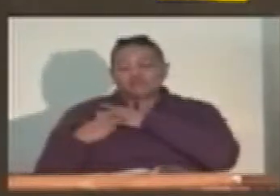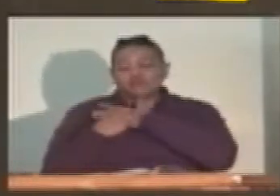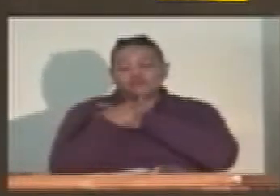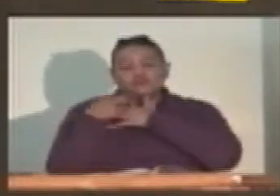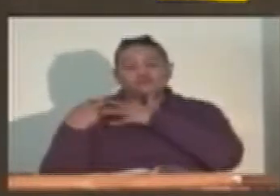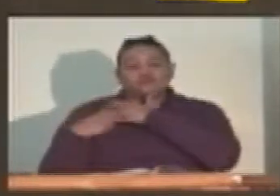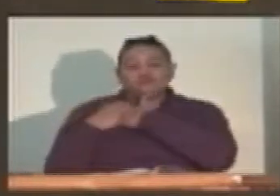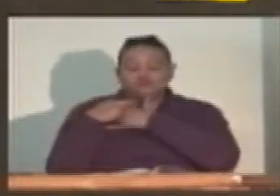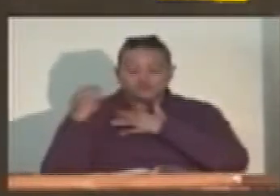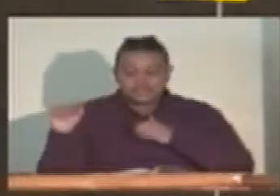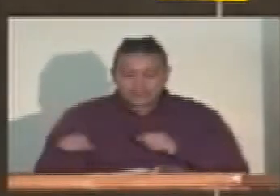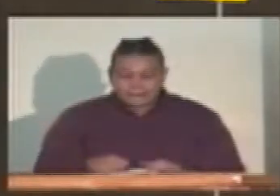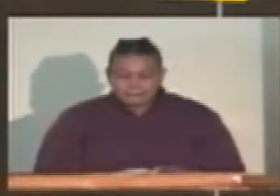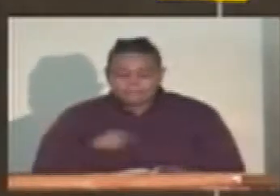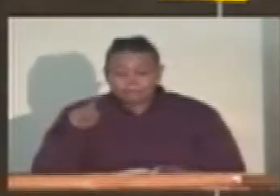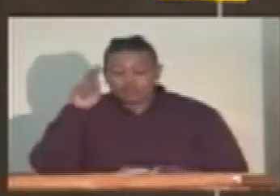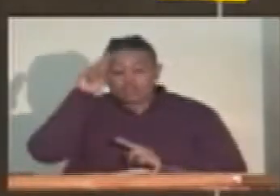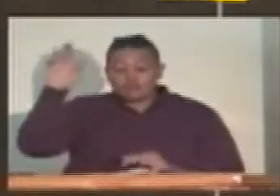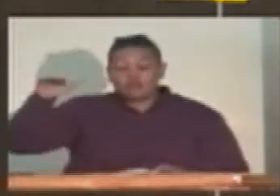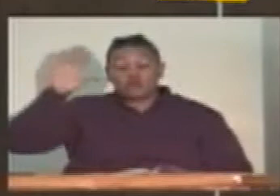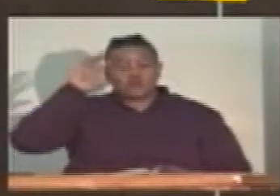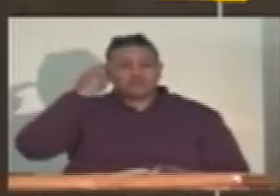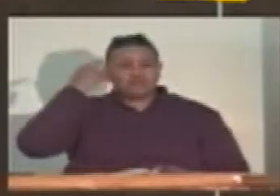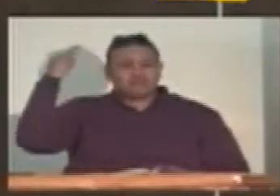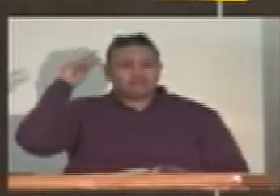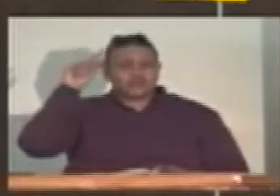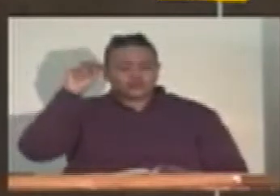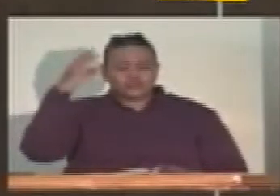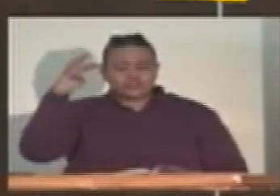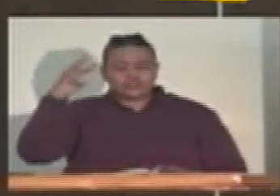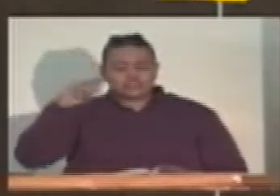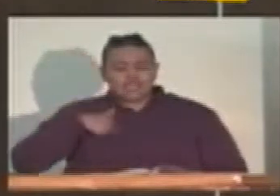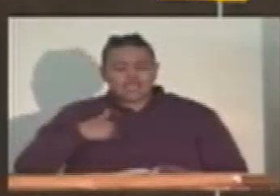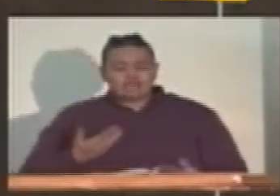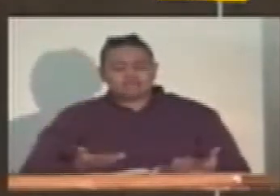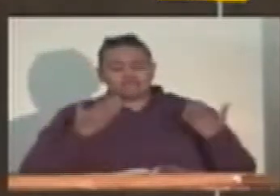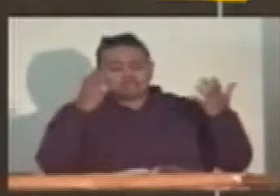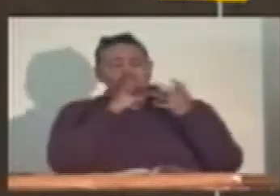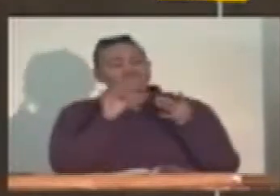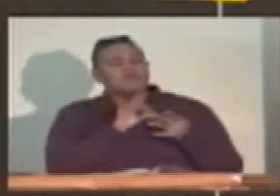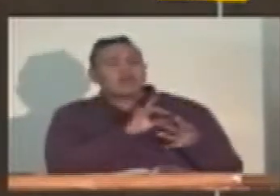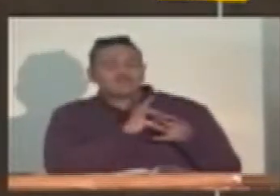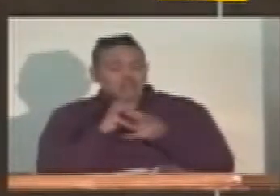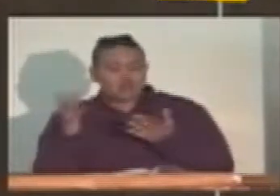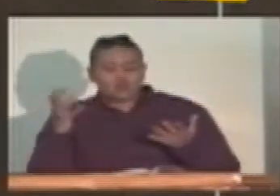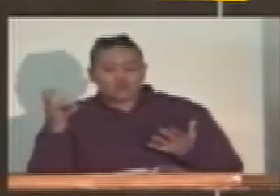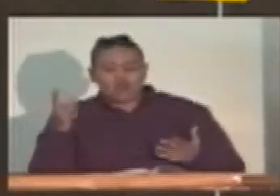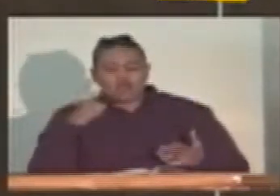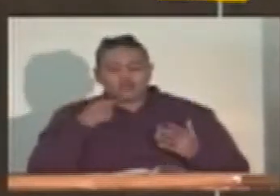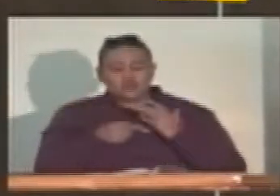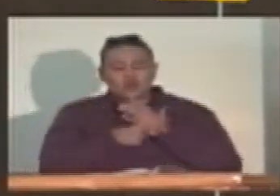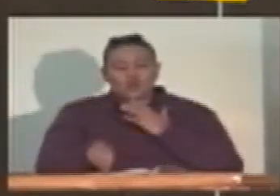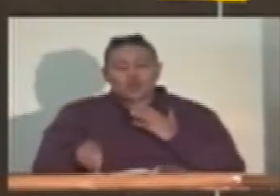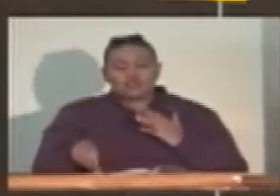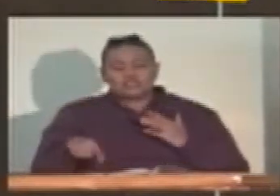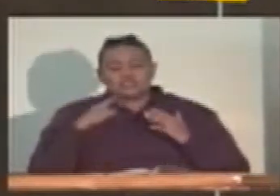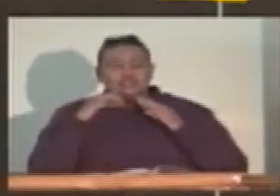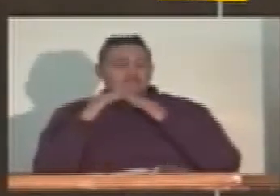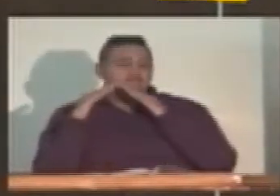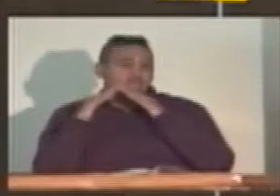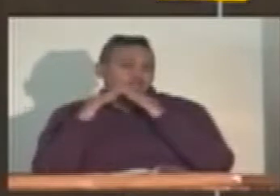constituencies. This Honourable House will recall that in 2016, I made certain remarks relating to the quality of the